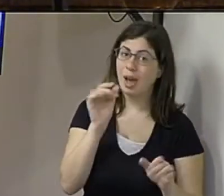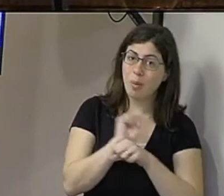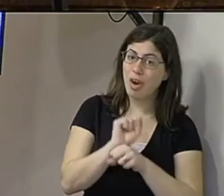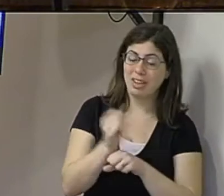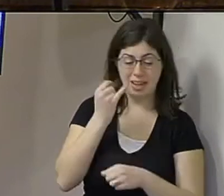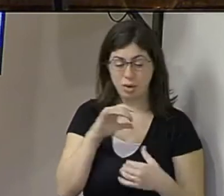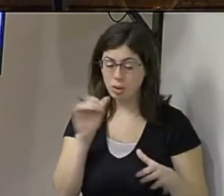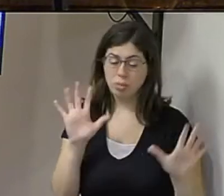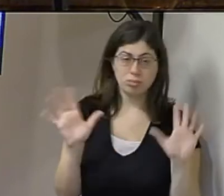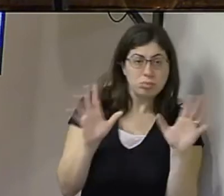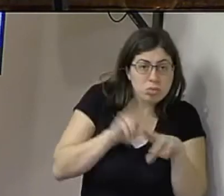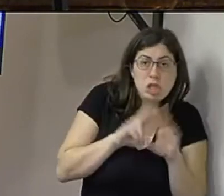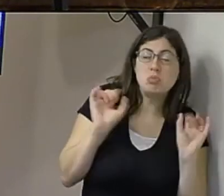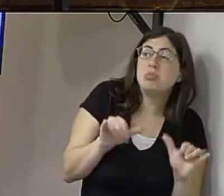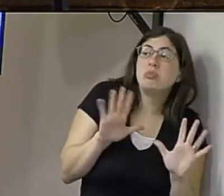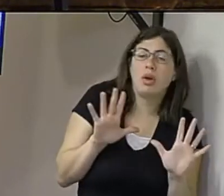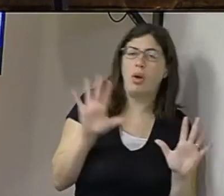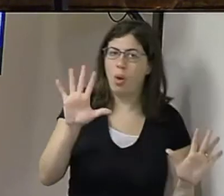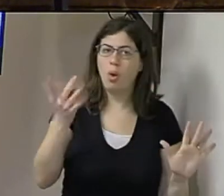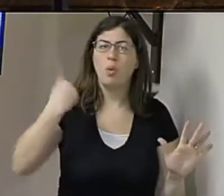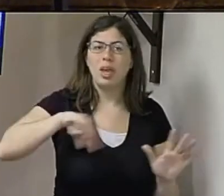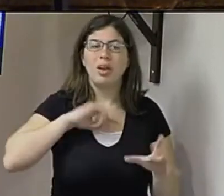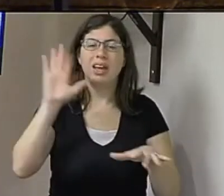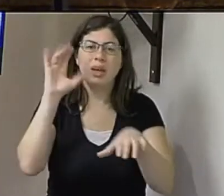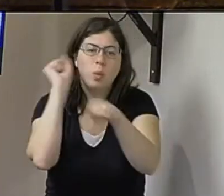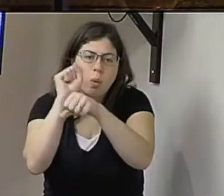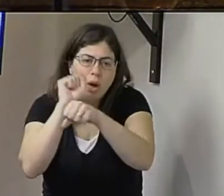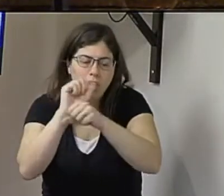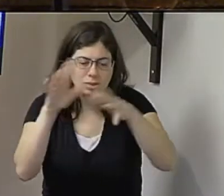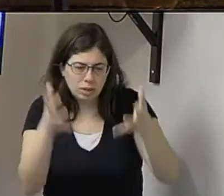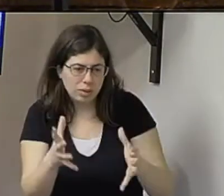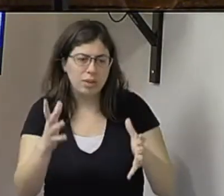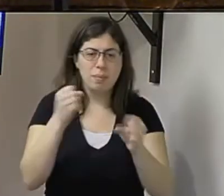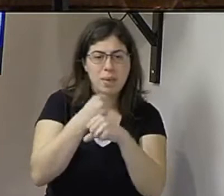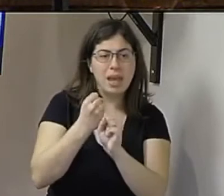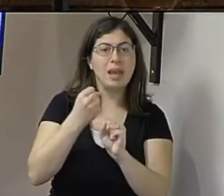it. I'm sitting. Hang on. For we are his workmanship, creating Christ Jesus